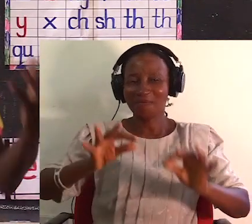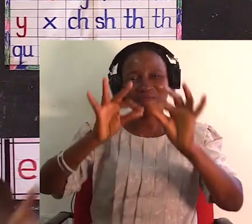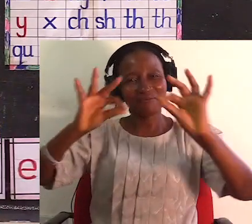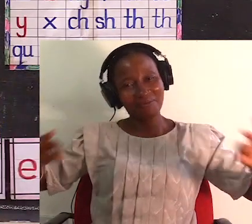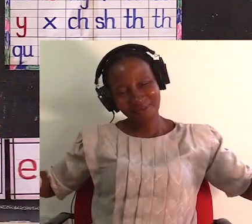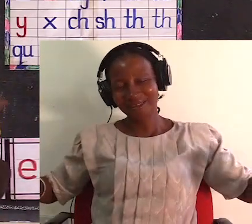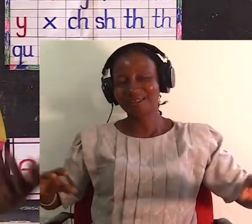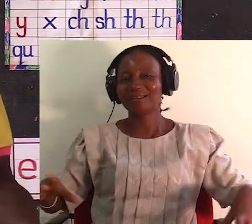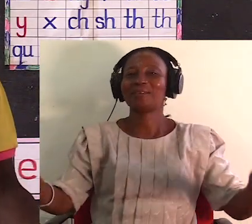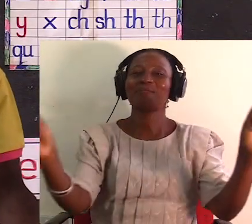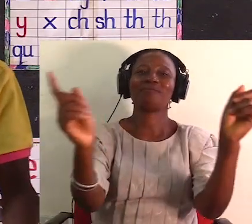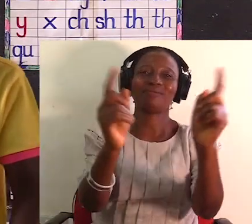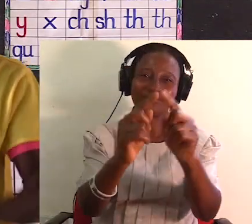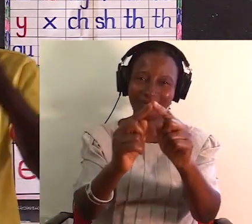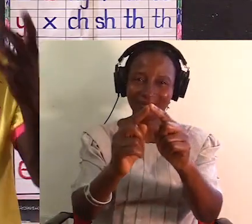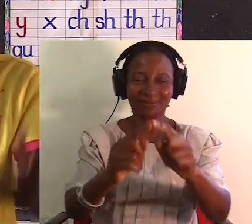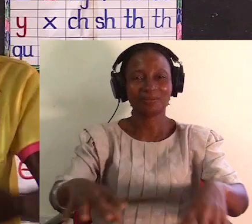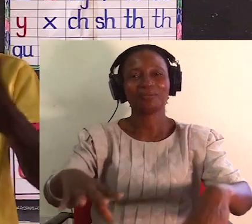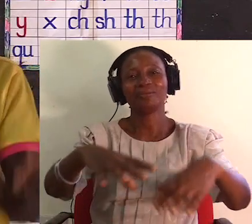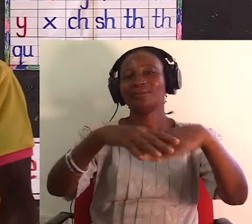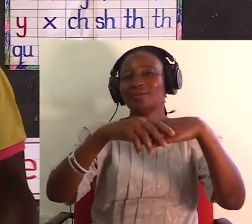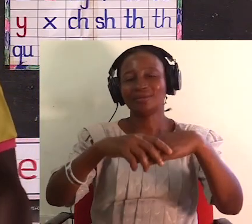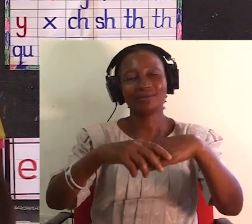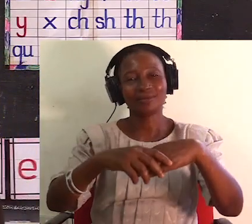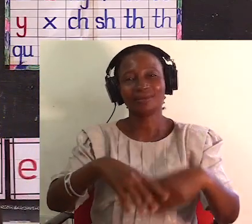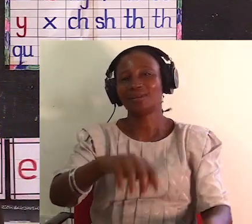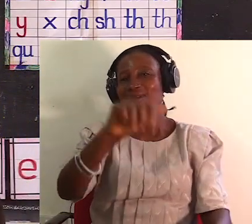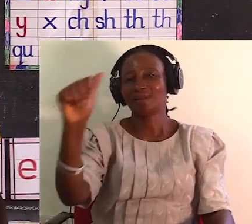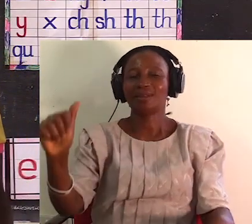meet our friends. How many of you meet your friends? How many of you meet your teachers?